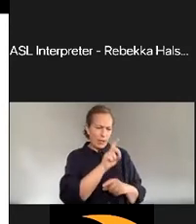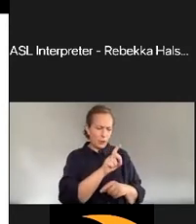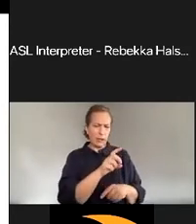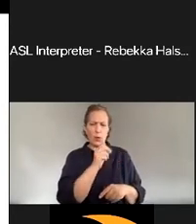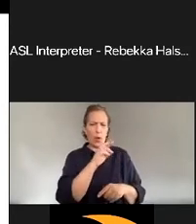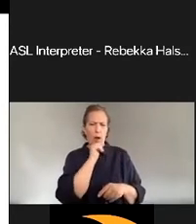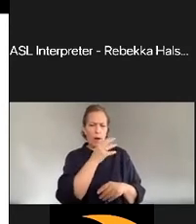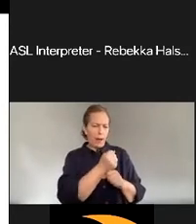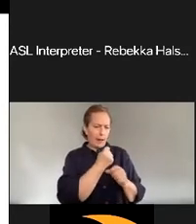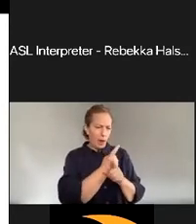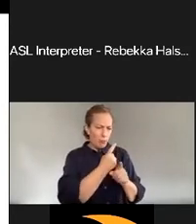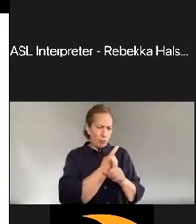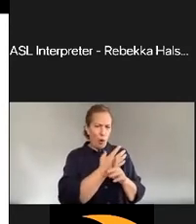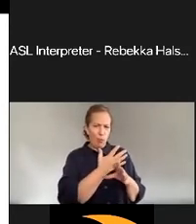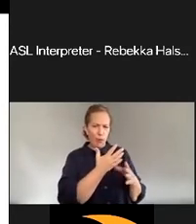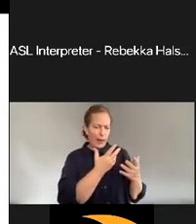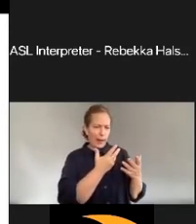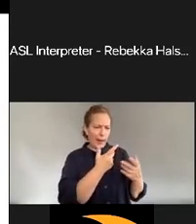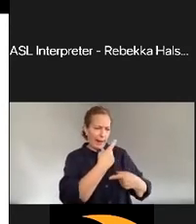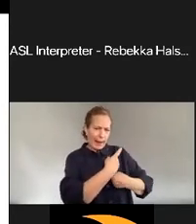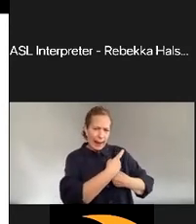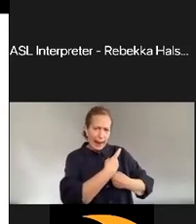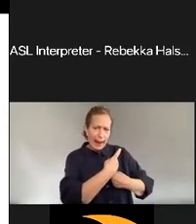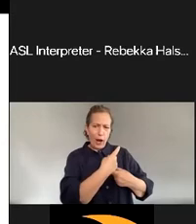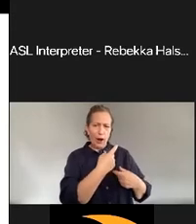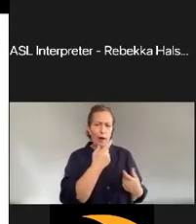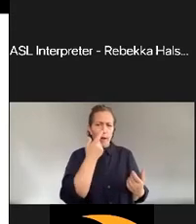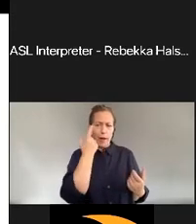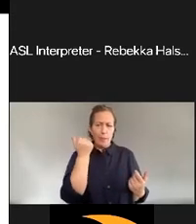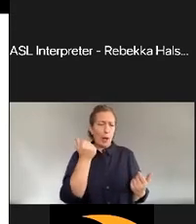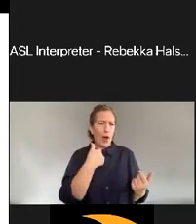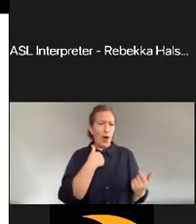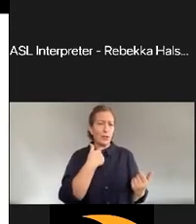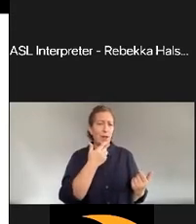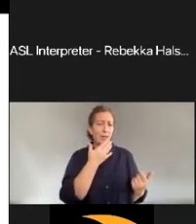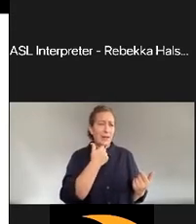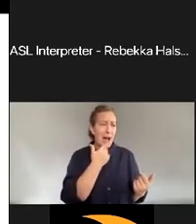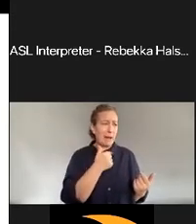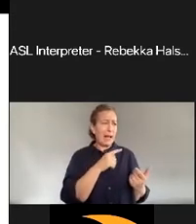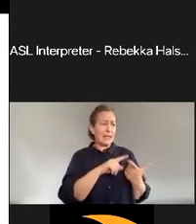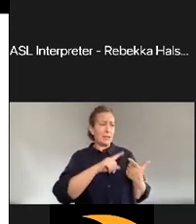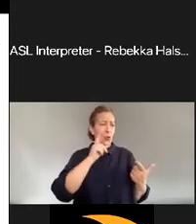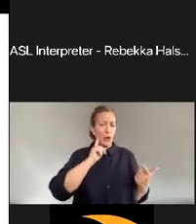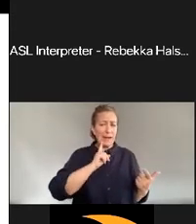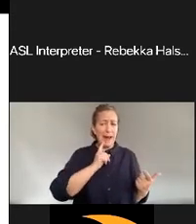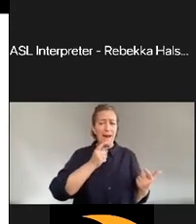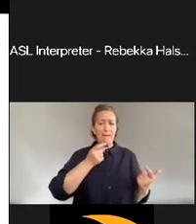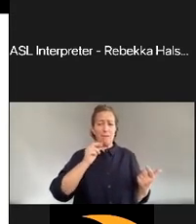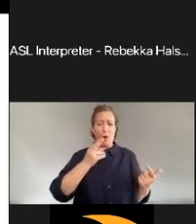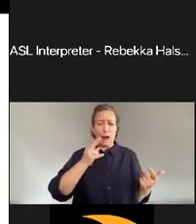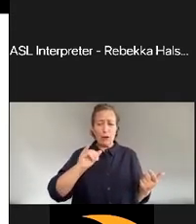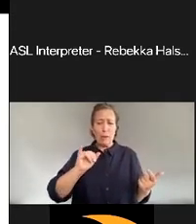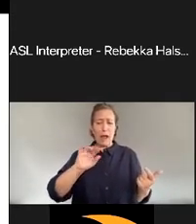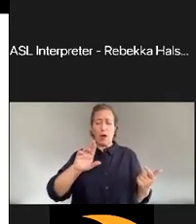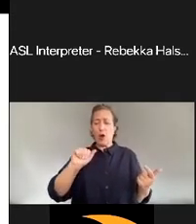in school, whether it's through diabetes or deaf or hearing impaired or ADHD, the child might